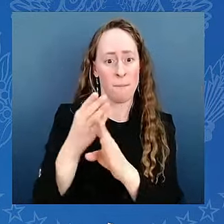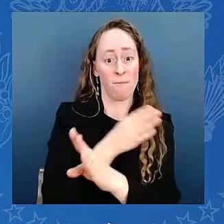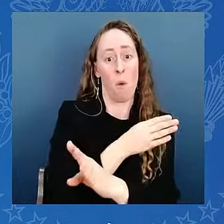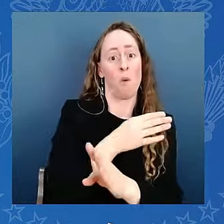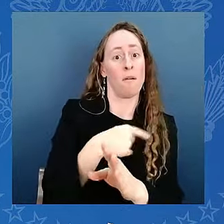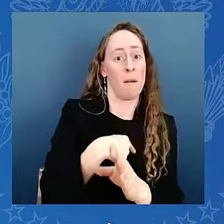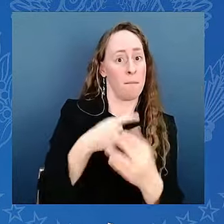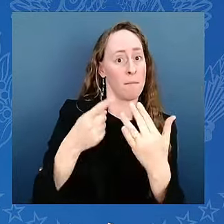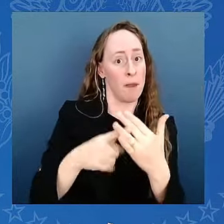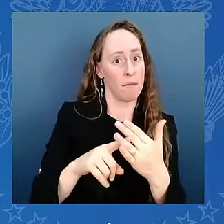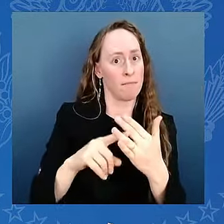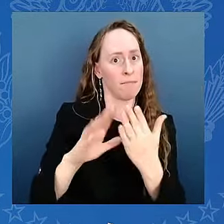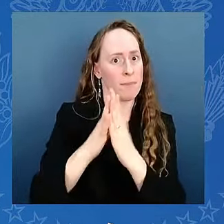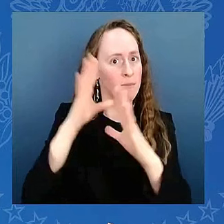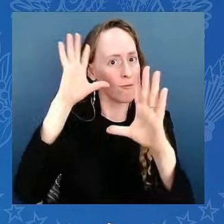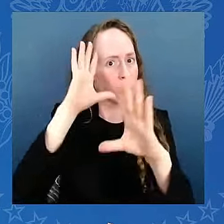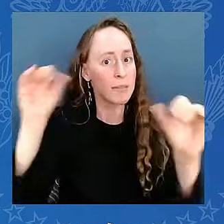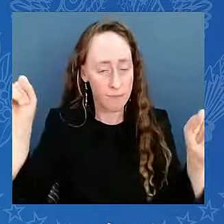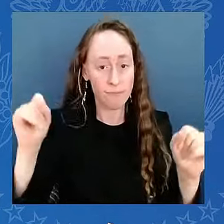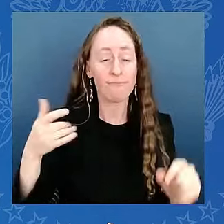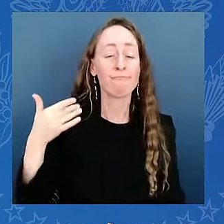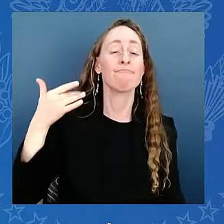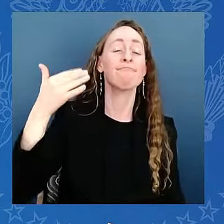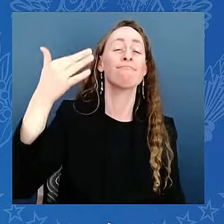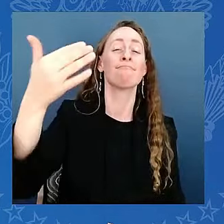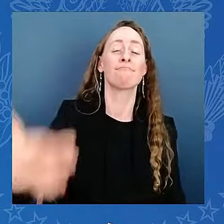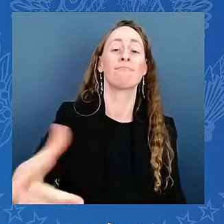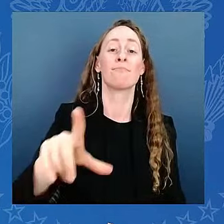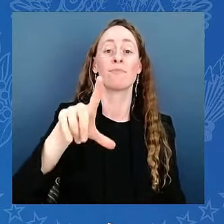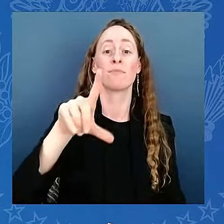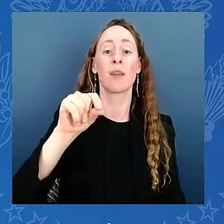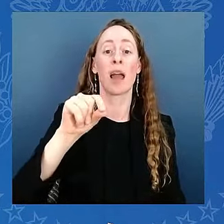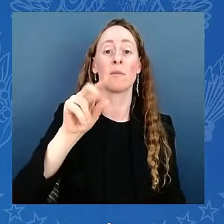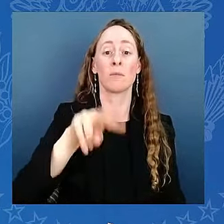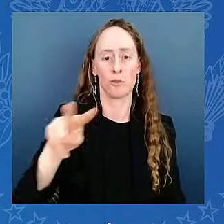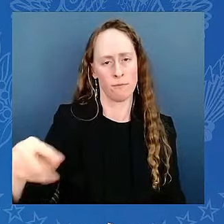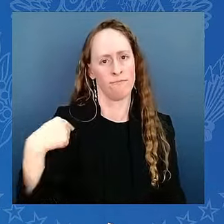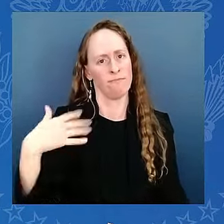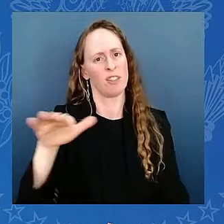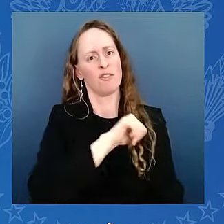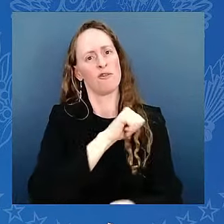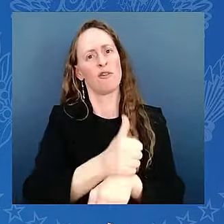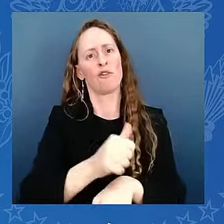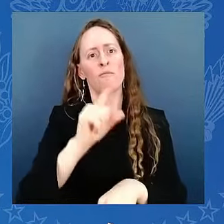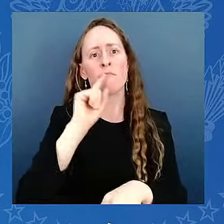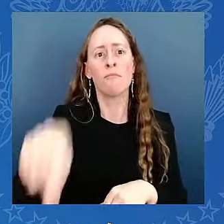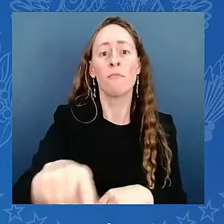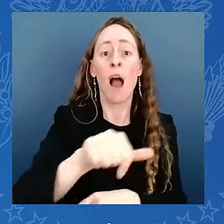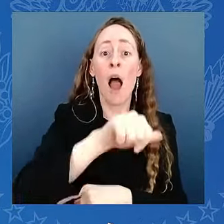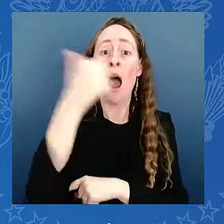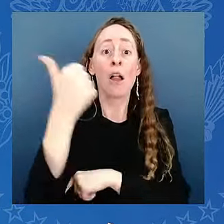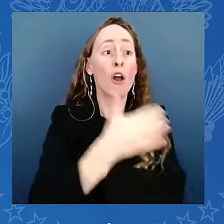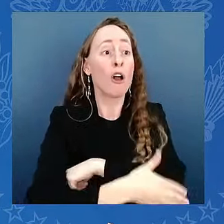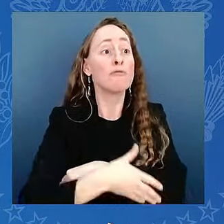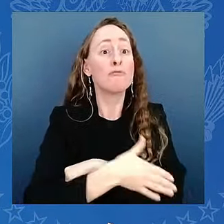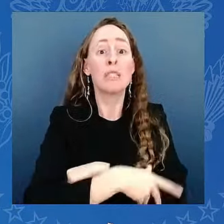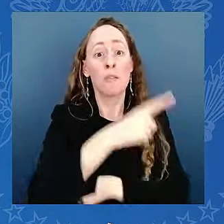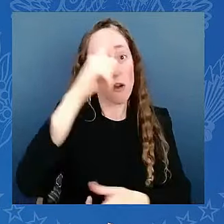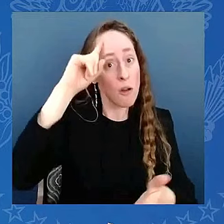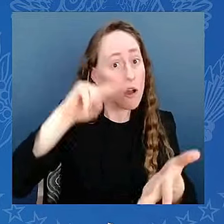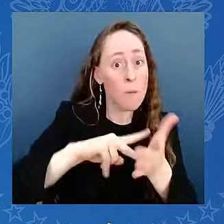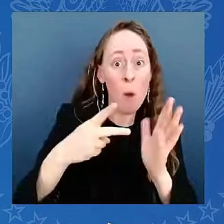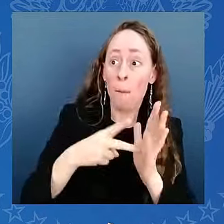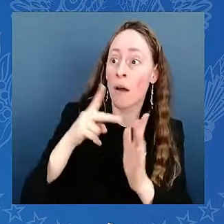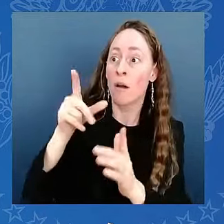authorizing penalties like sanctions and travel bans on those who hold Americans against their will. And my State Department